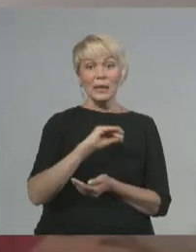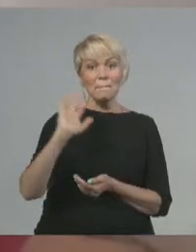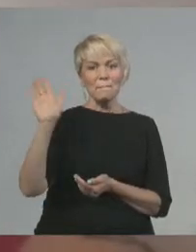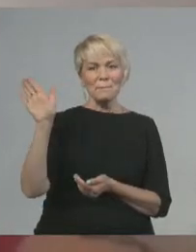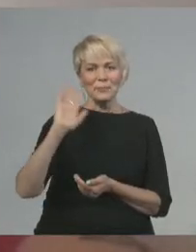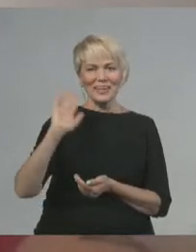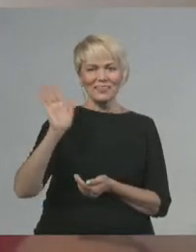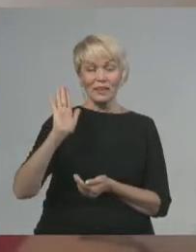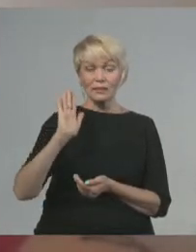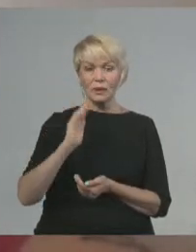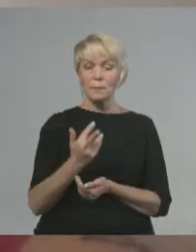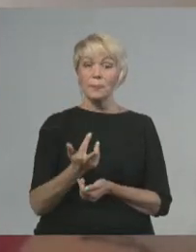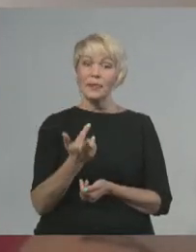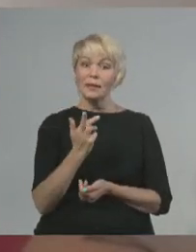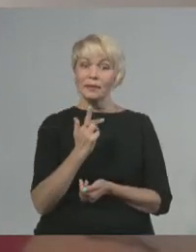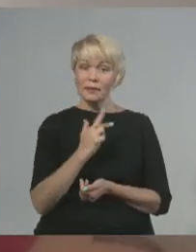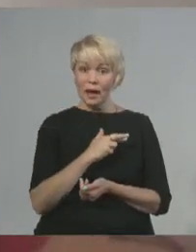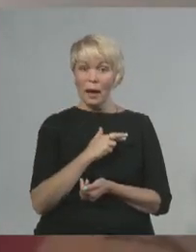good day